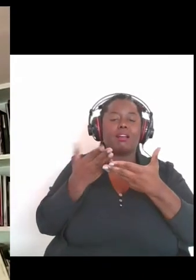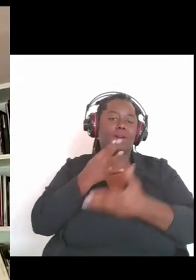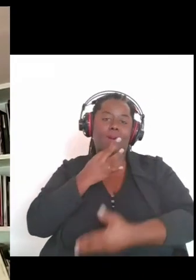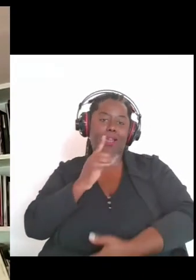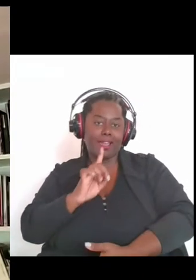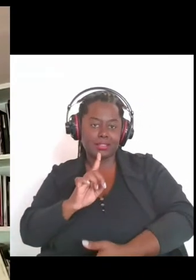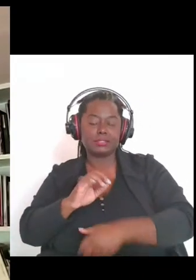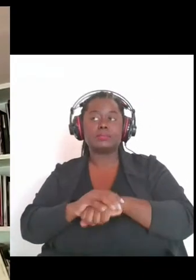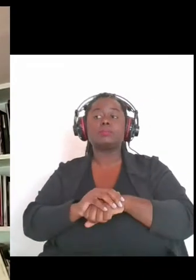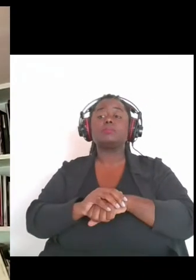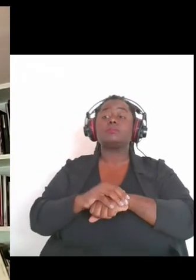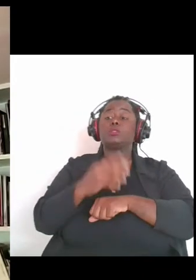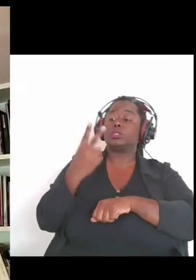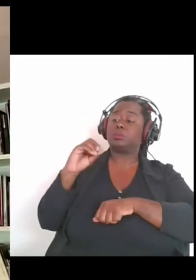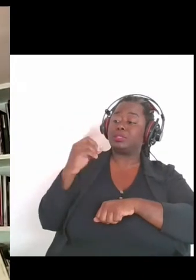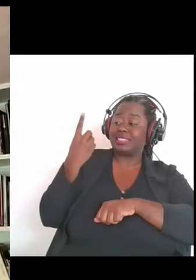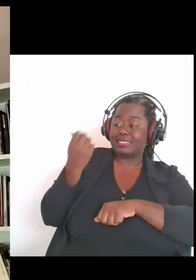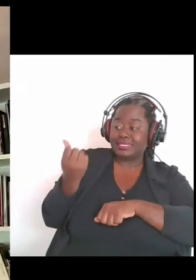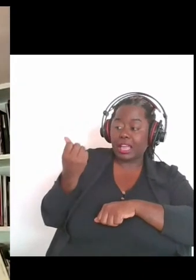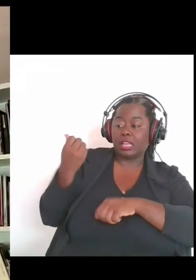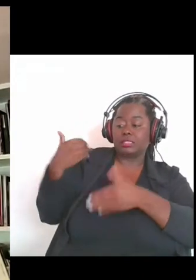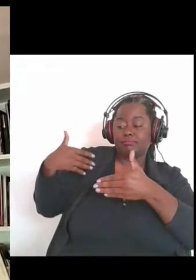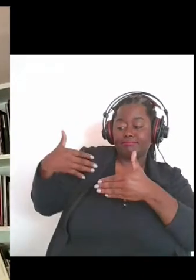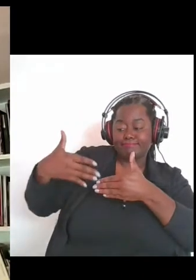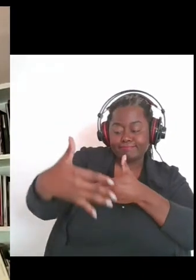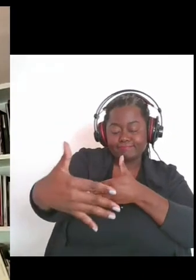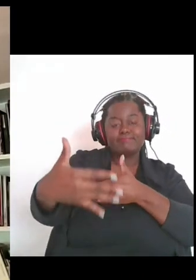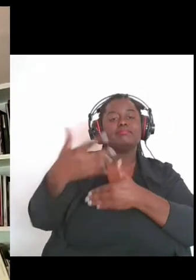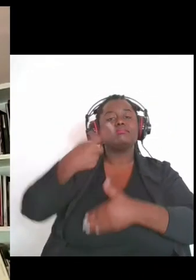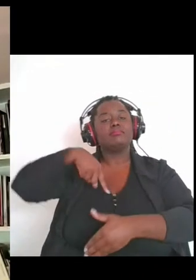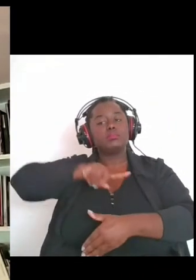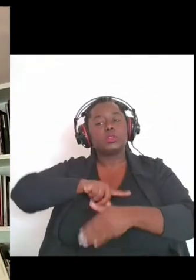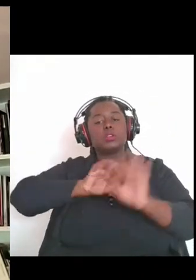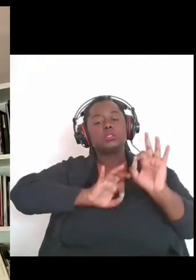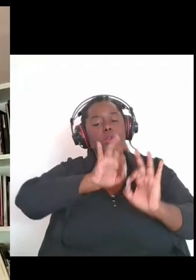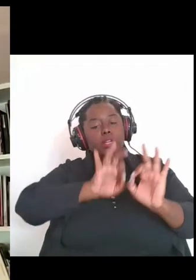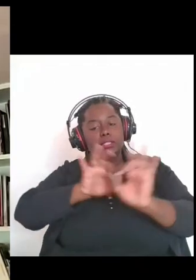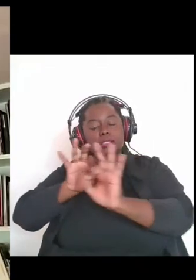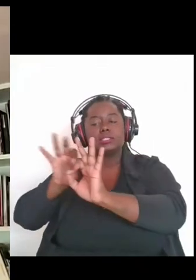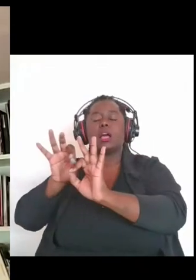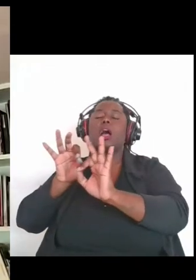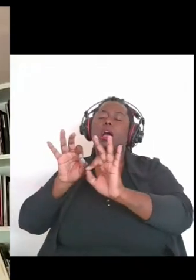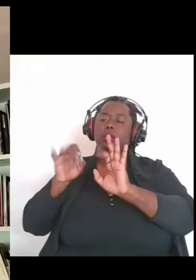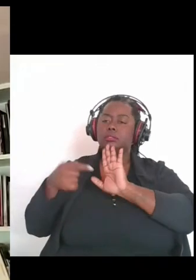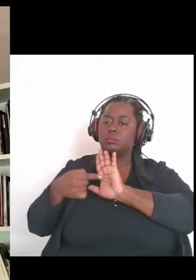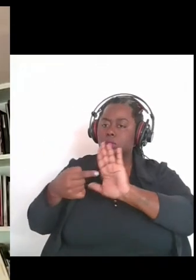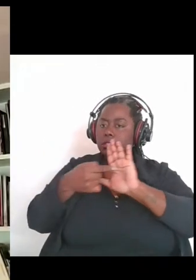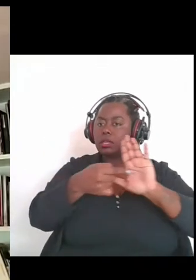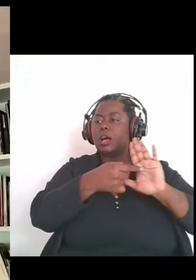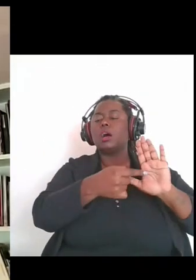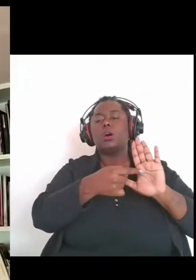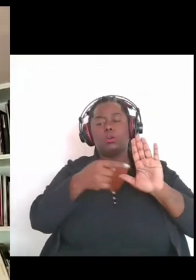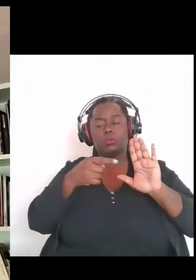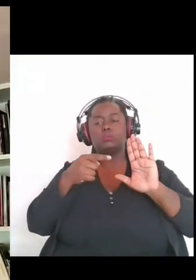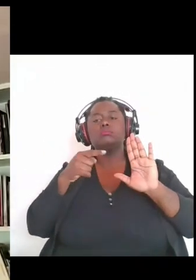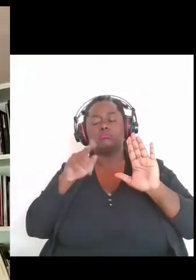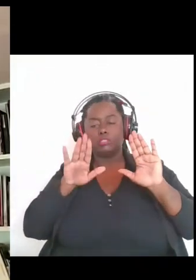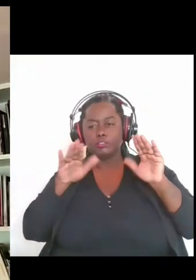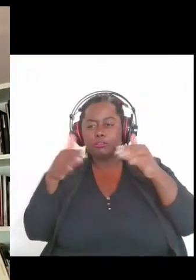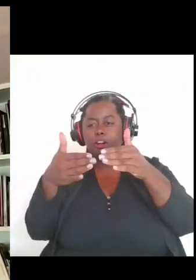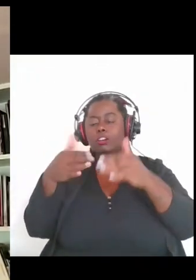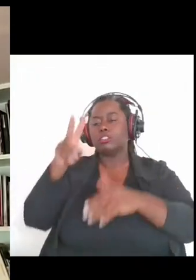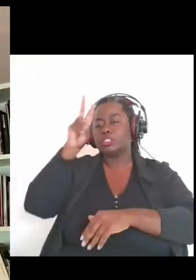new people with us since 2016 we've organized a series of exhibitions